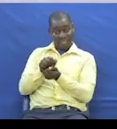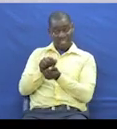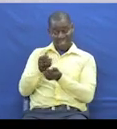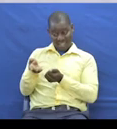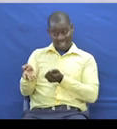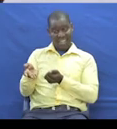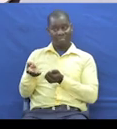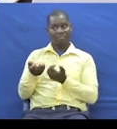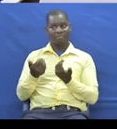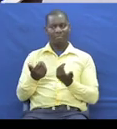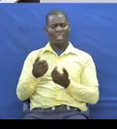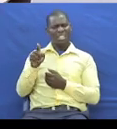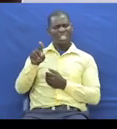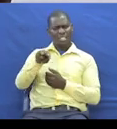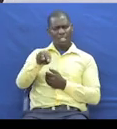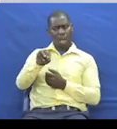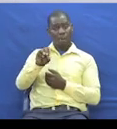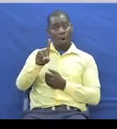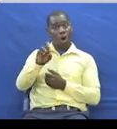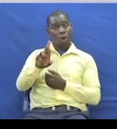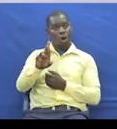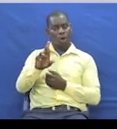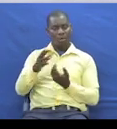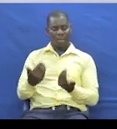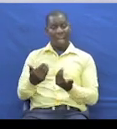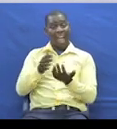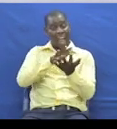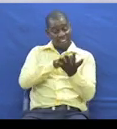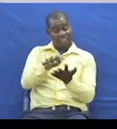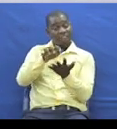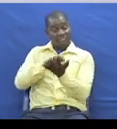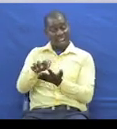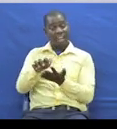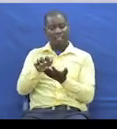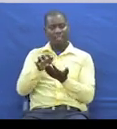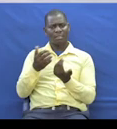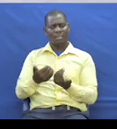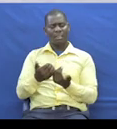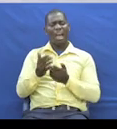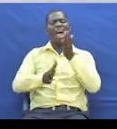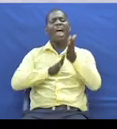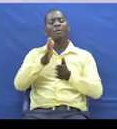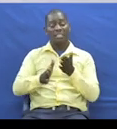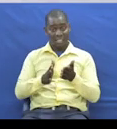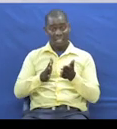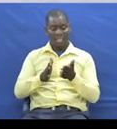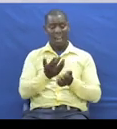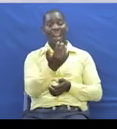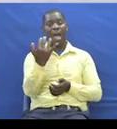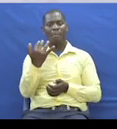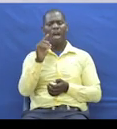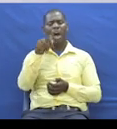That from our model, to identify the kind of the element here is just to know what are the number